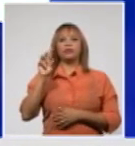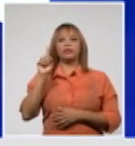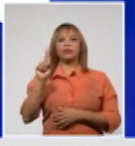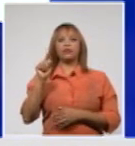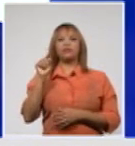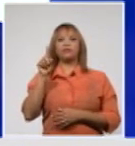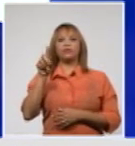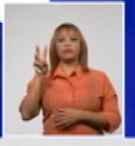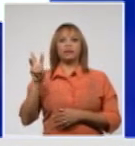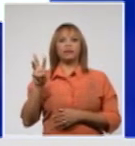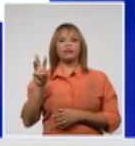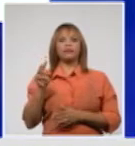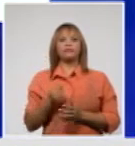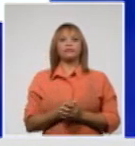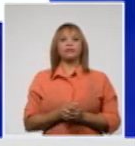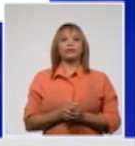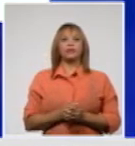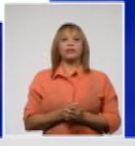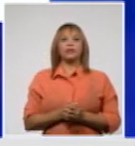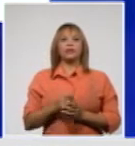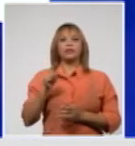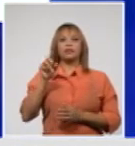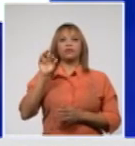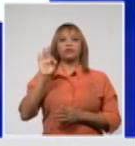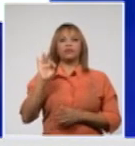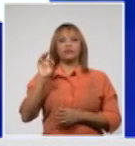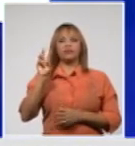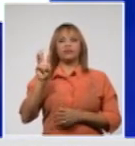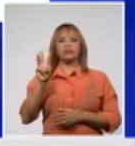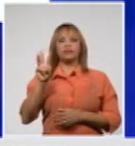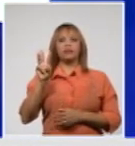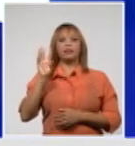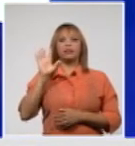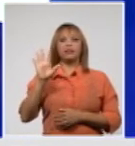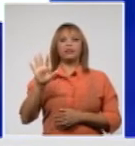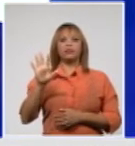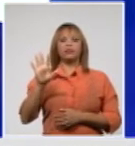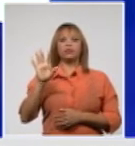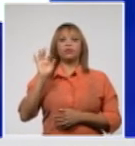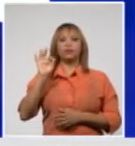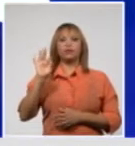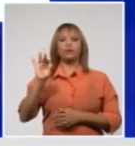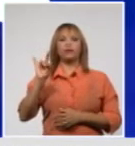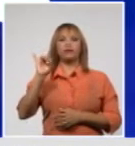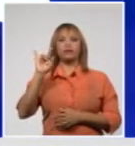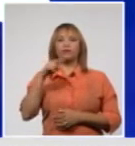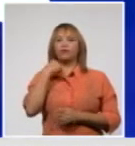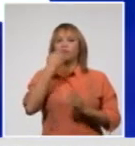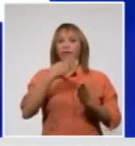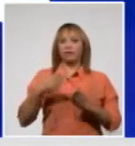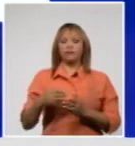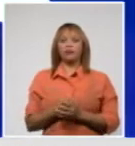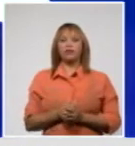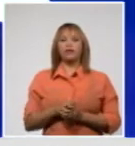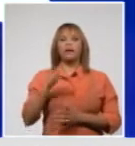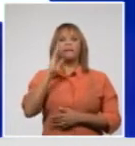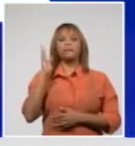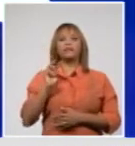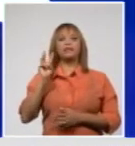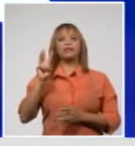We can see that the United States currently has over 6 million confirmed cases,